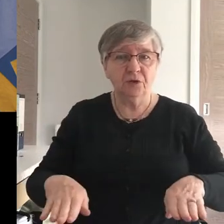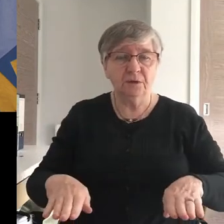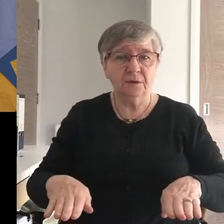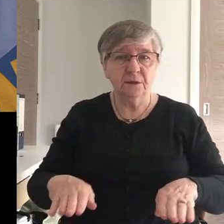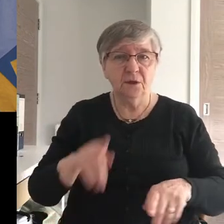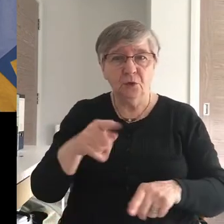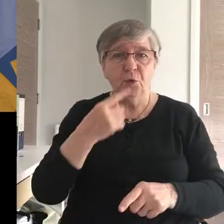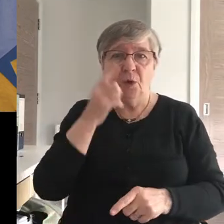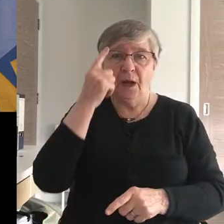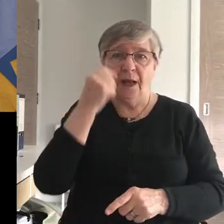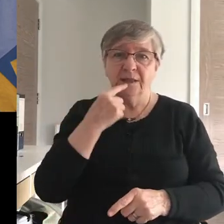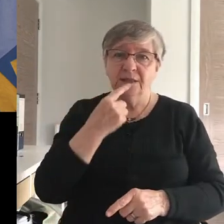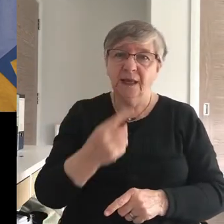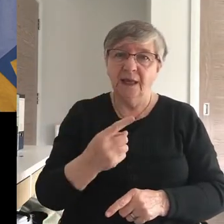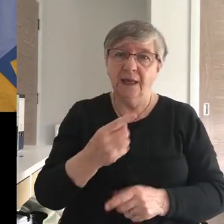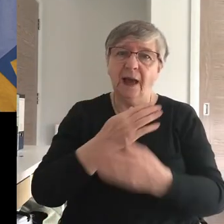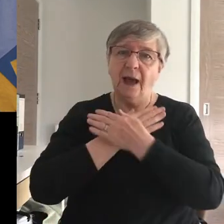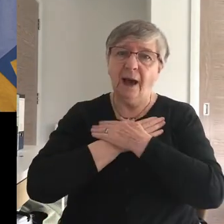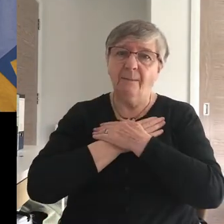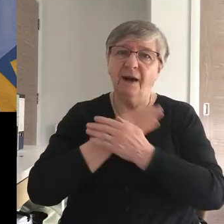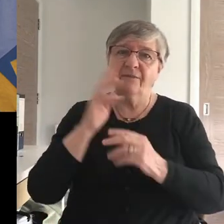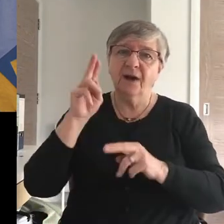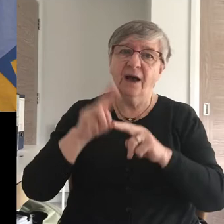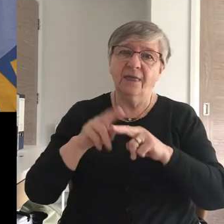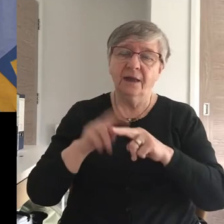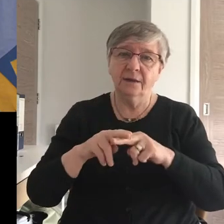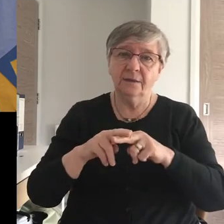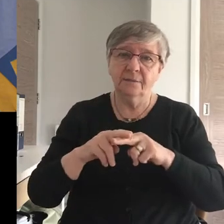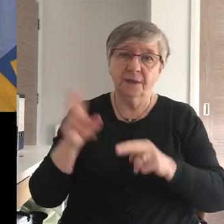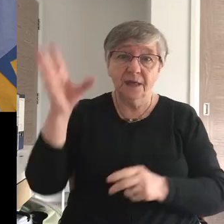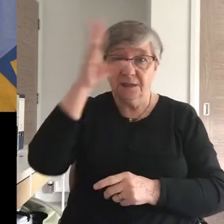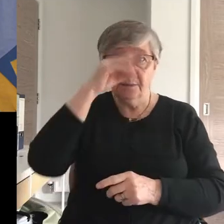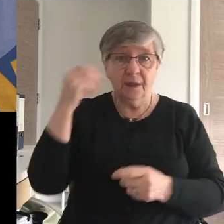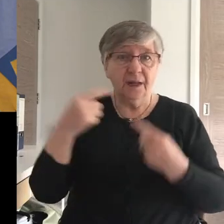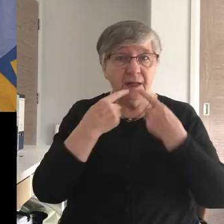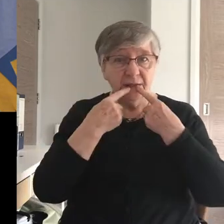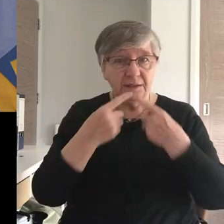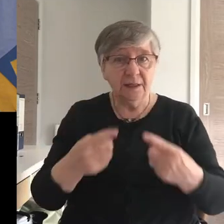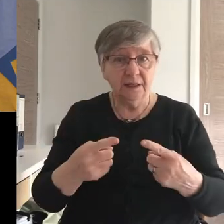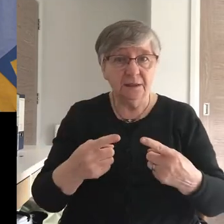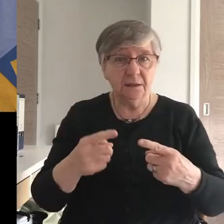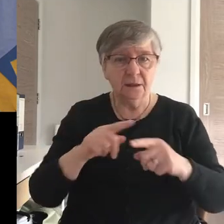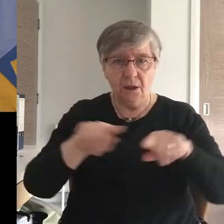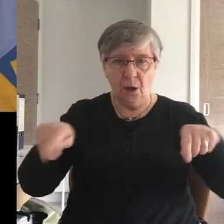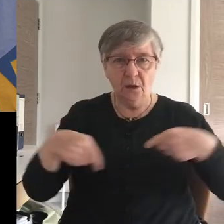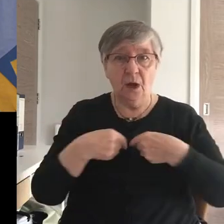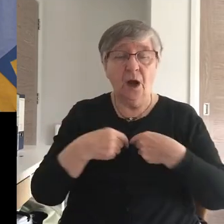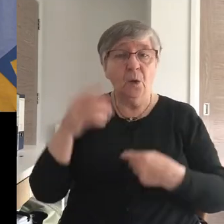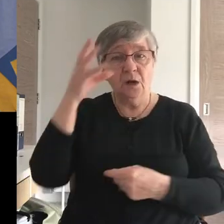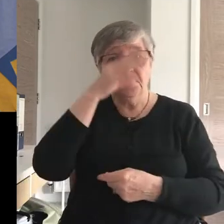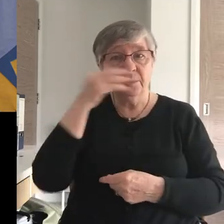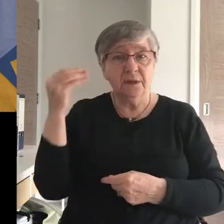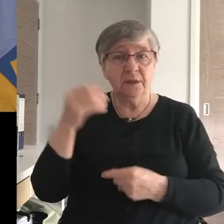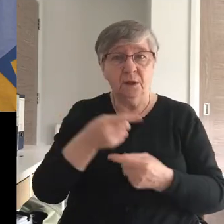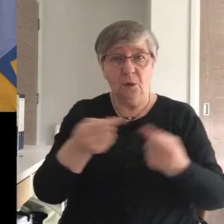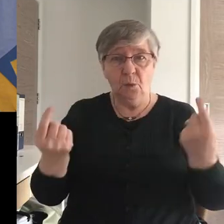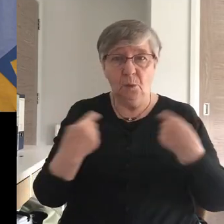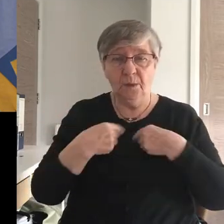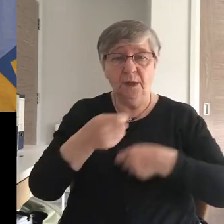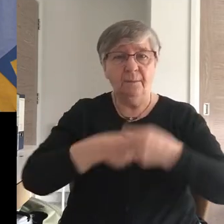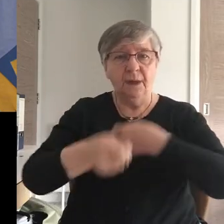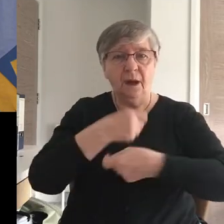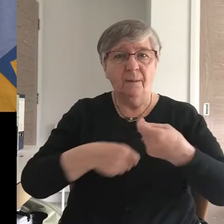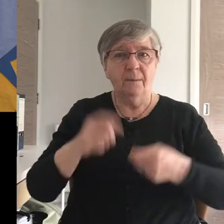Father. The Spirit himself testifies to our spirit that we are God's children. Now, if